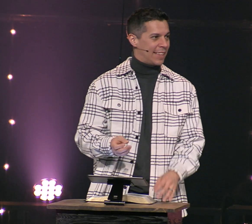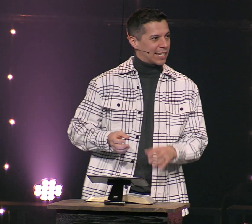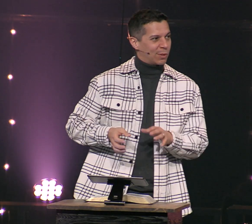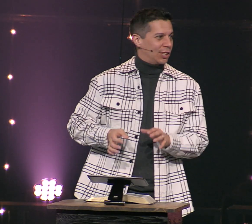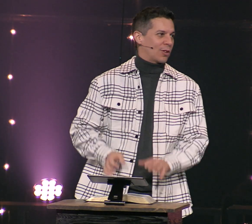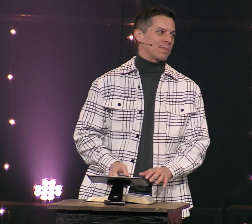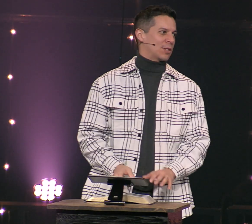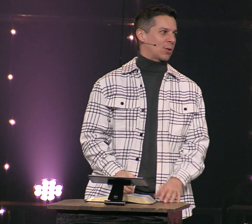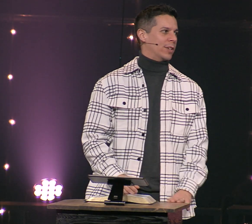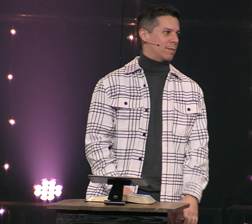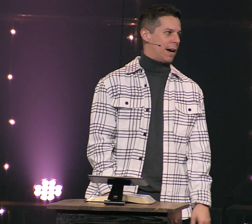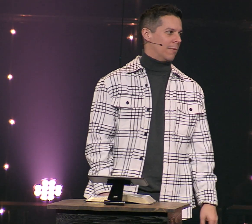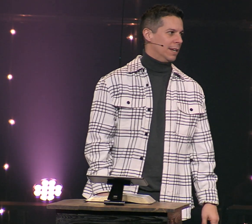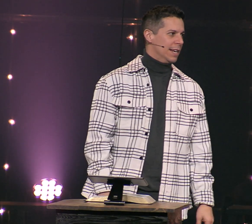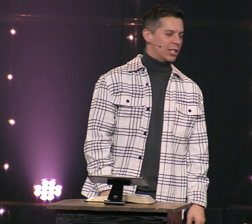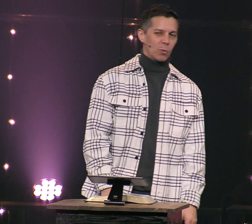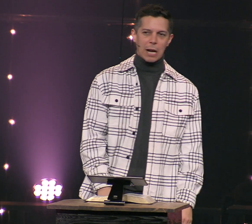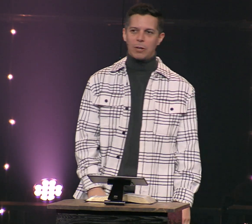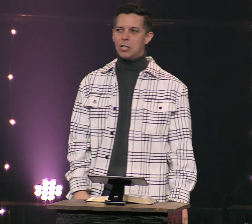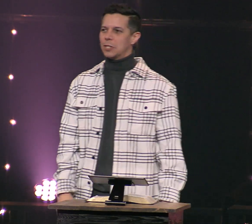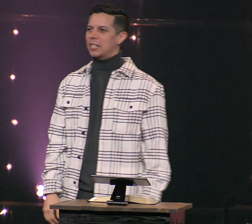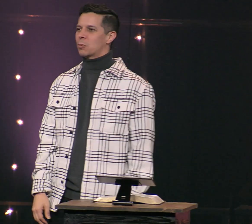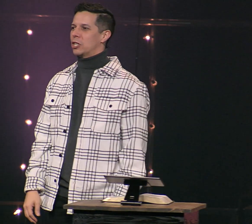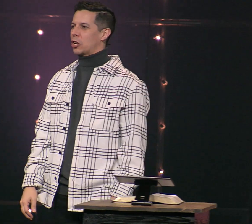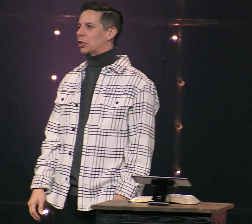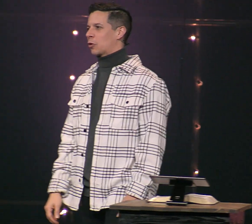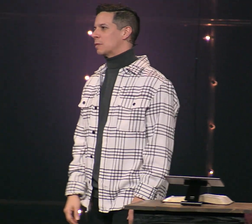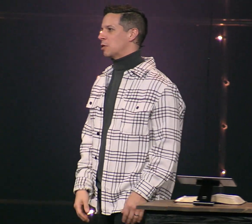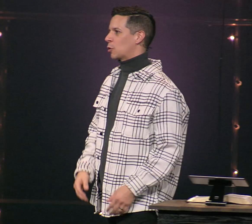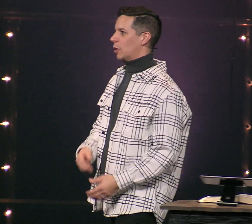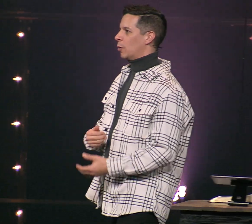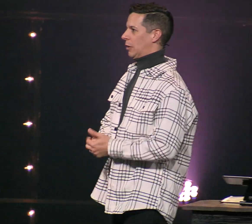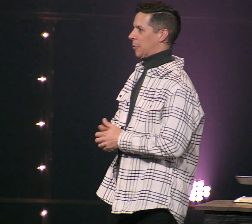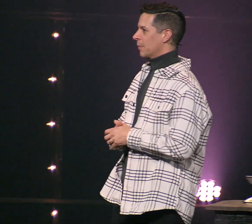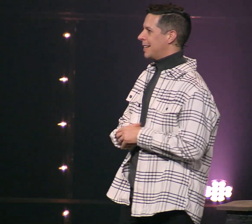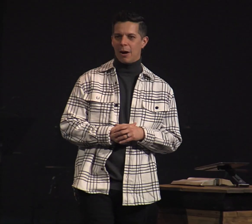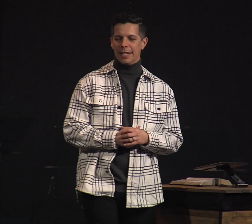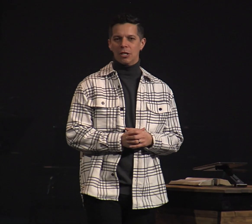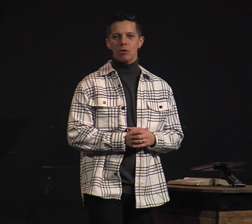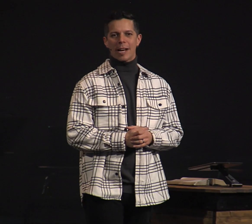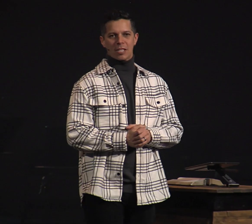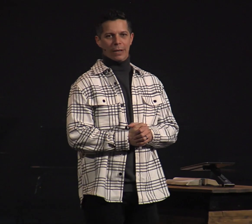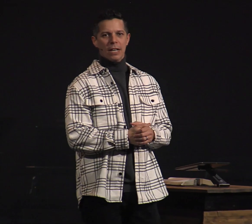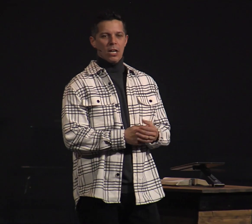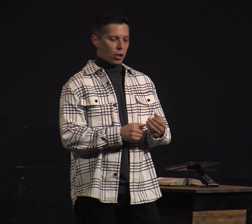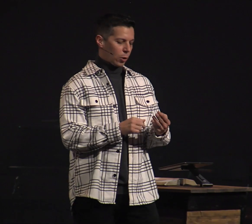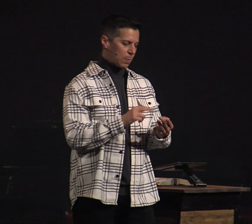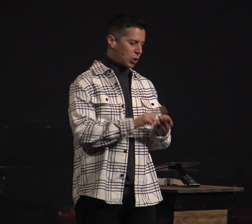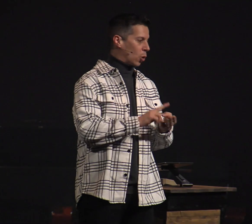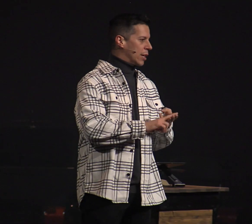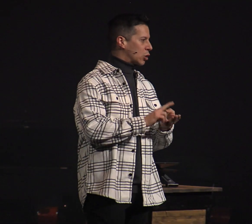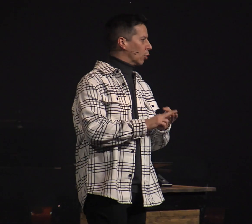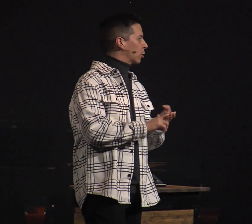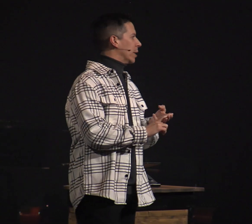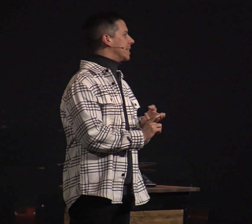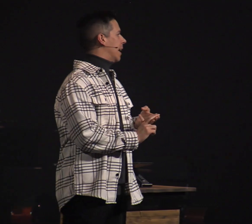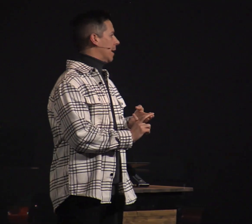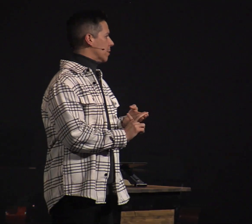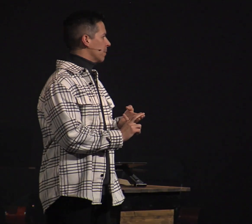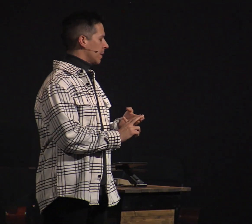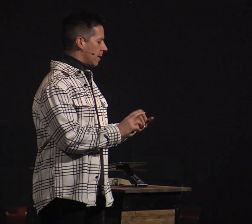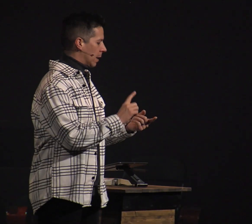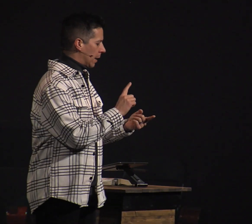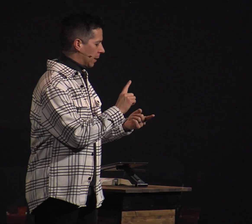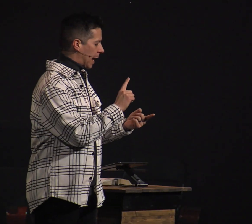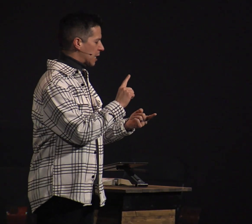Jesus, and that's what the Christmas story is about. And so what I want to do is I just want to share the Christmas story with you. Now, in the New Testament, the Christmas story is told 3